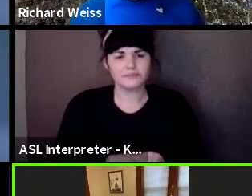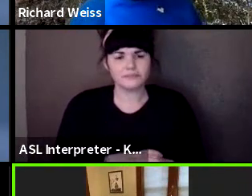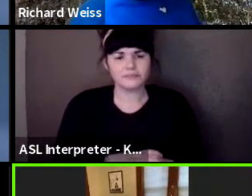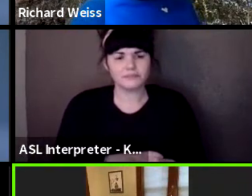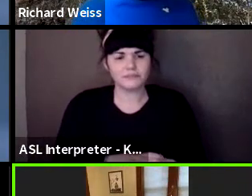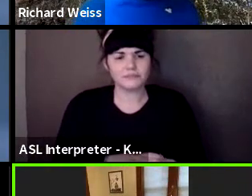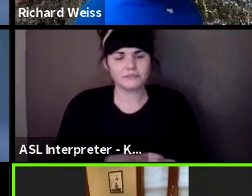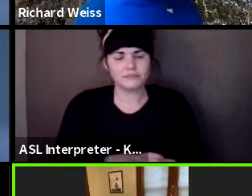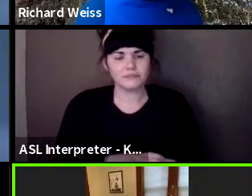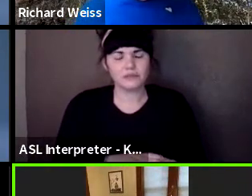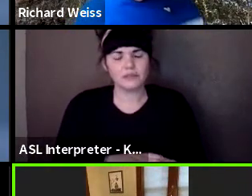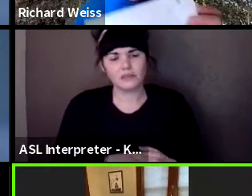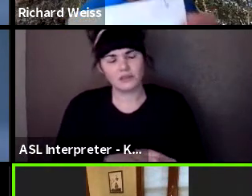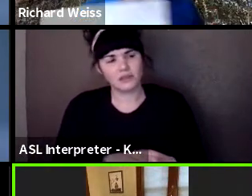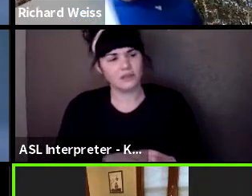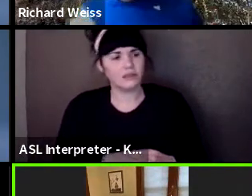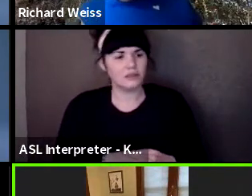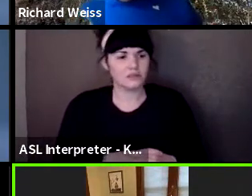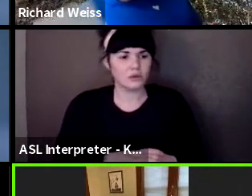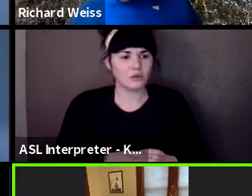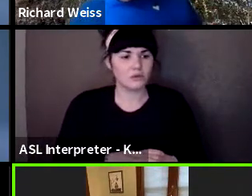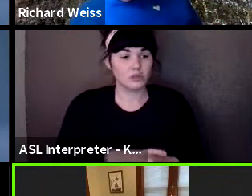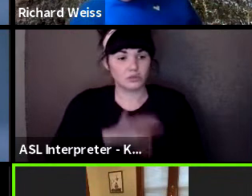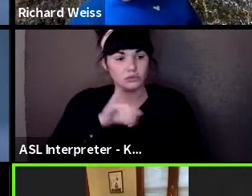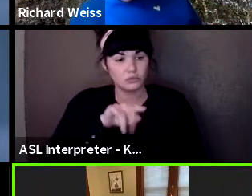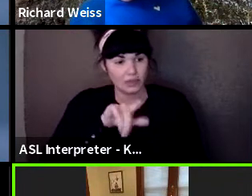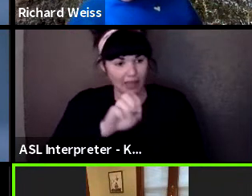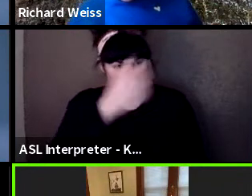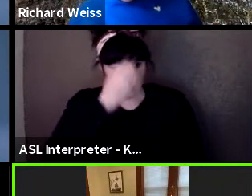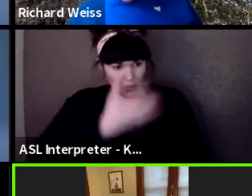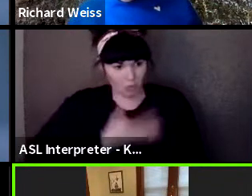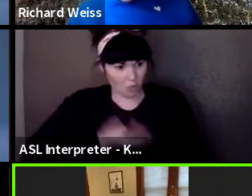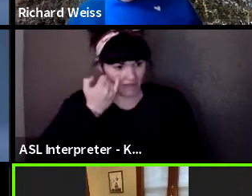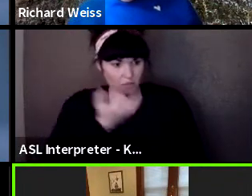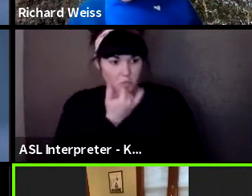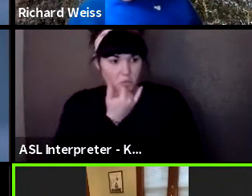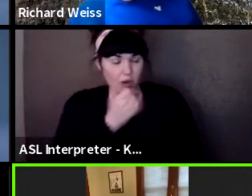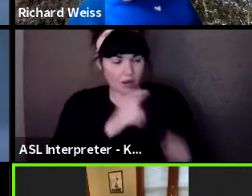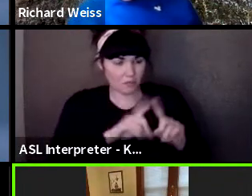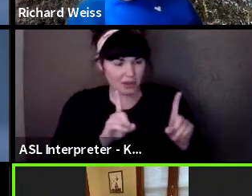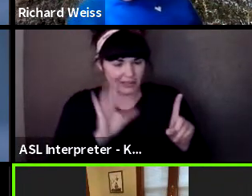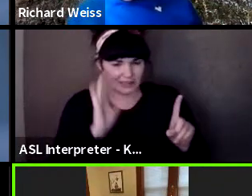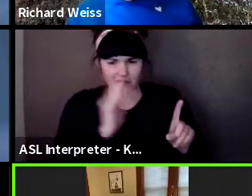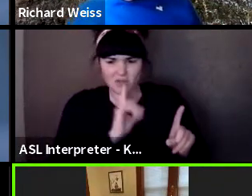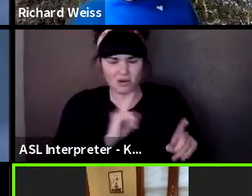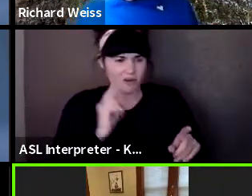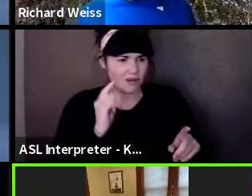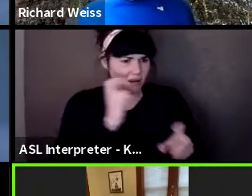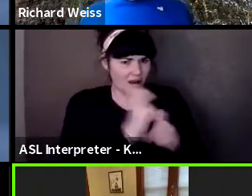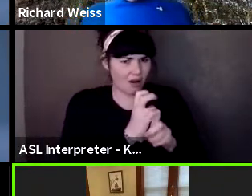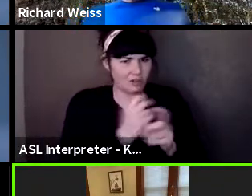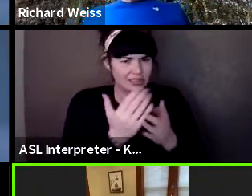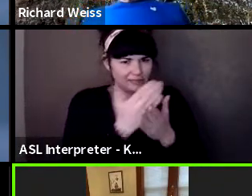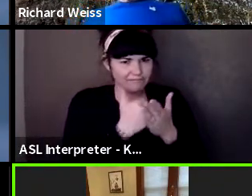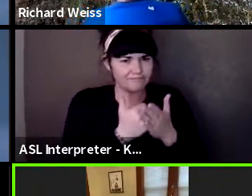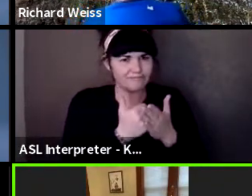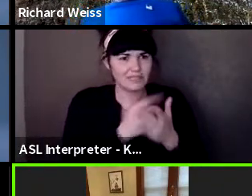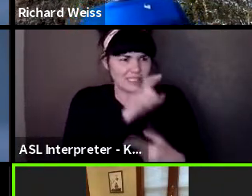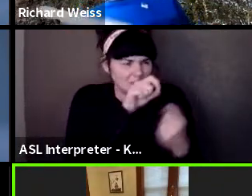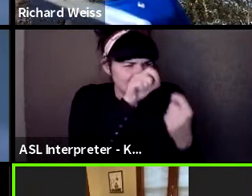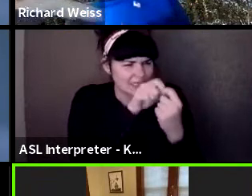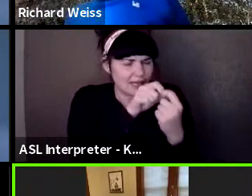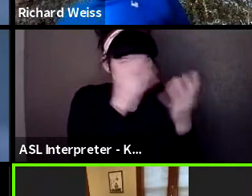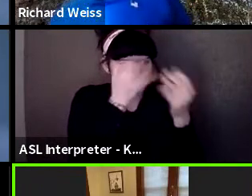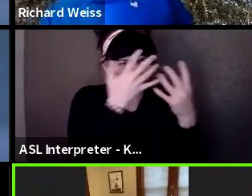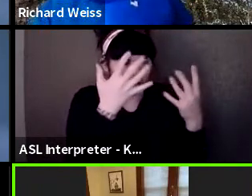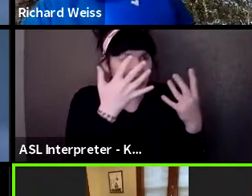guess respond if this is appropriate, Julianne, but it feels to me like it's very difficult to get specific information on projects you can anticipate, but